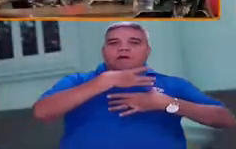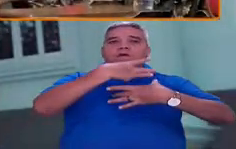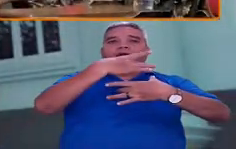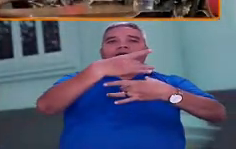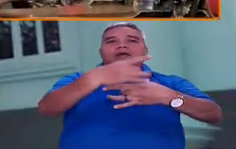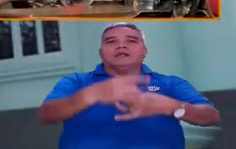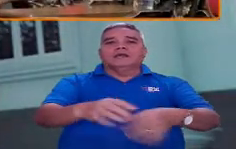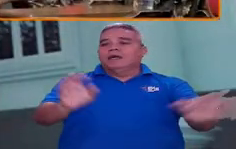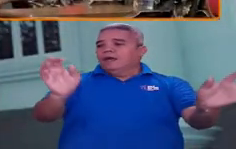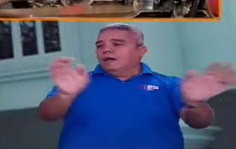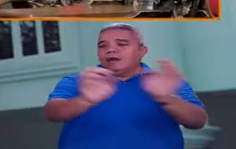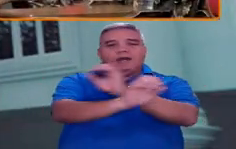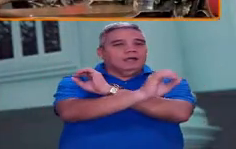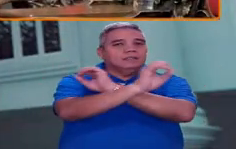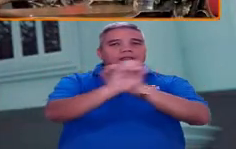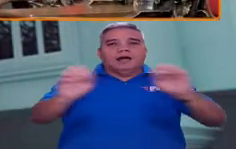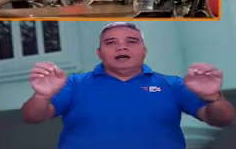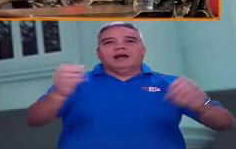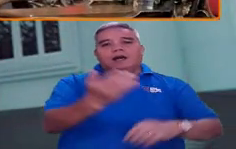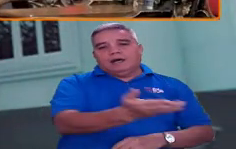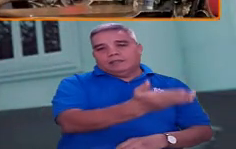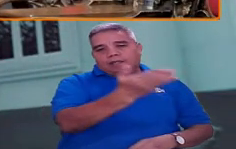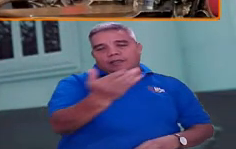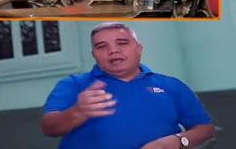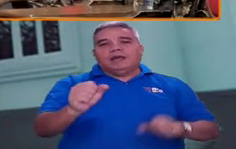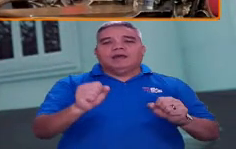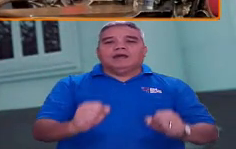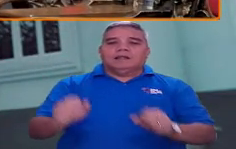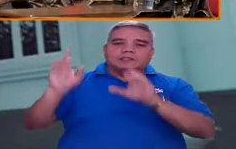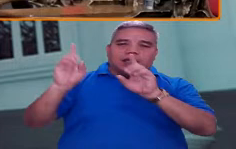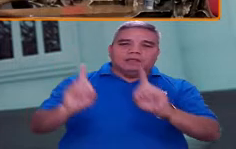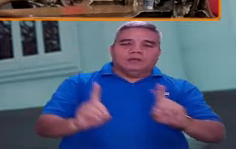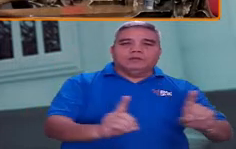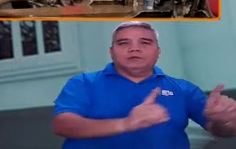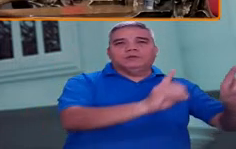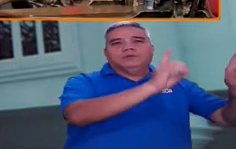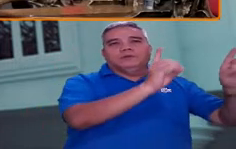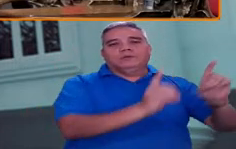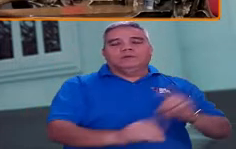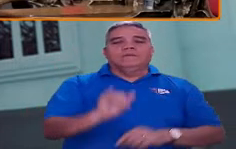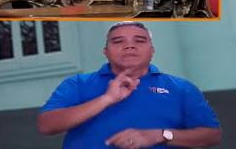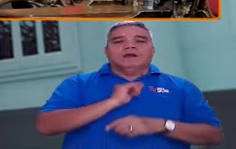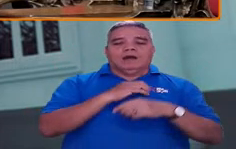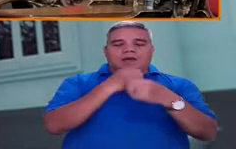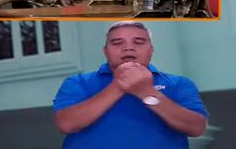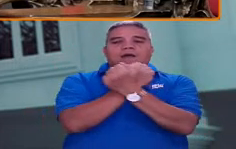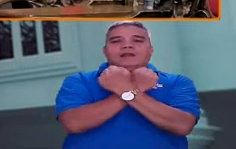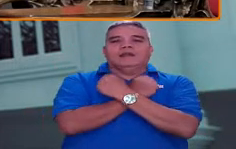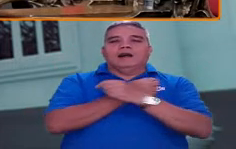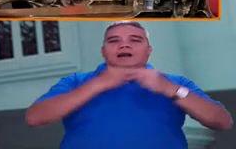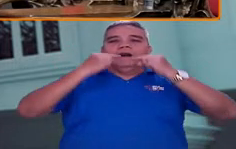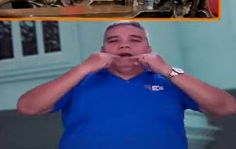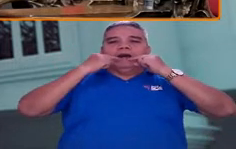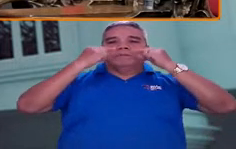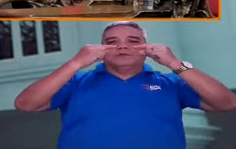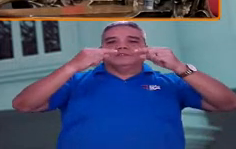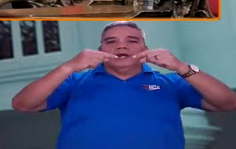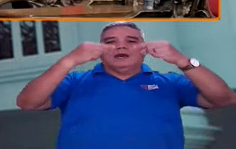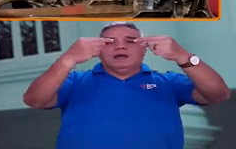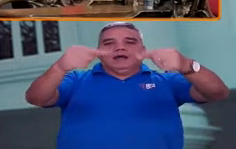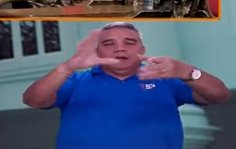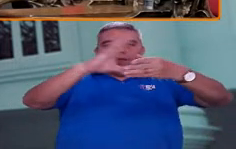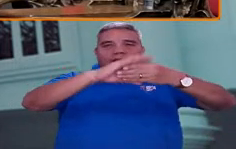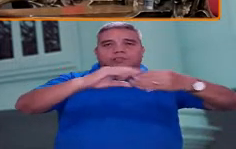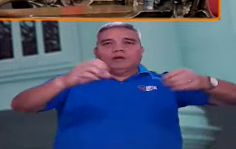satisfies my longing as nothing else can do. I love